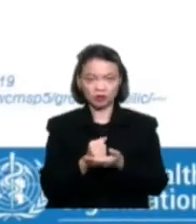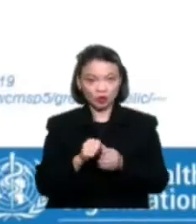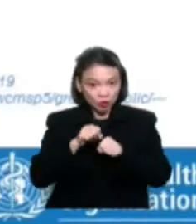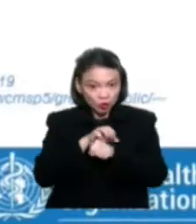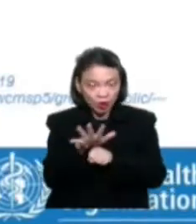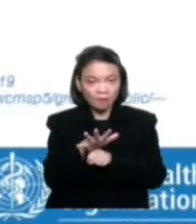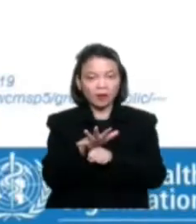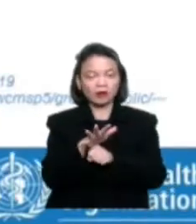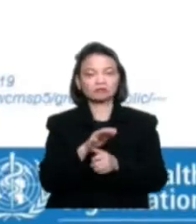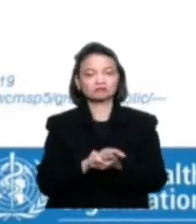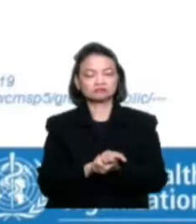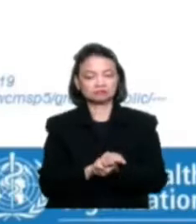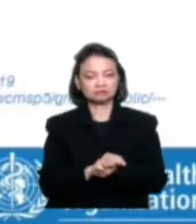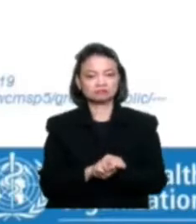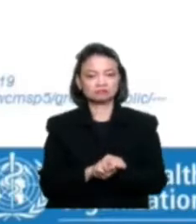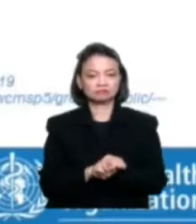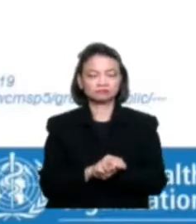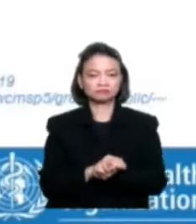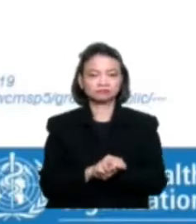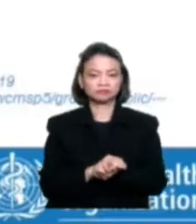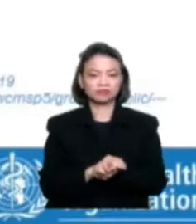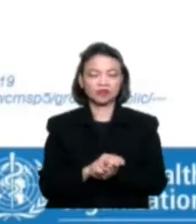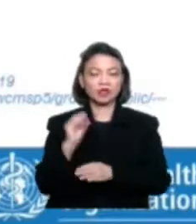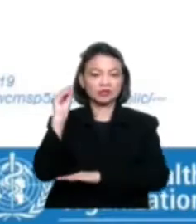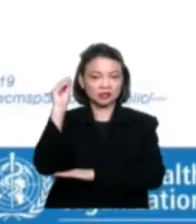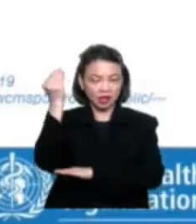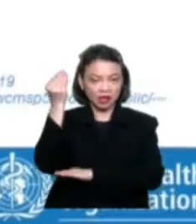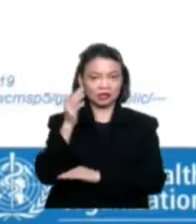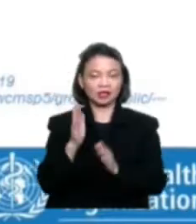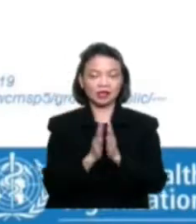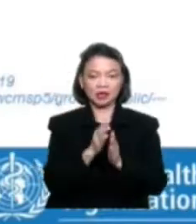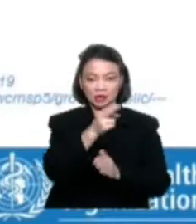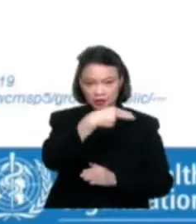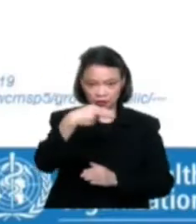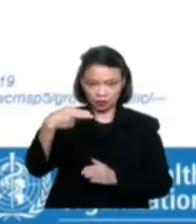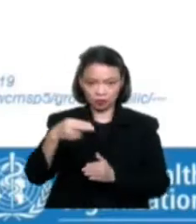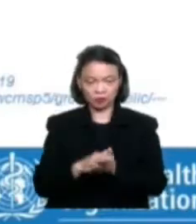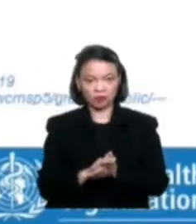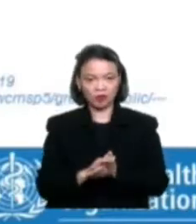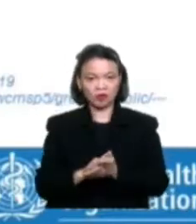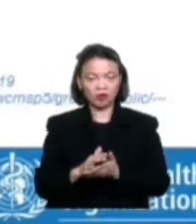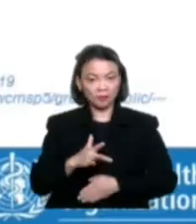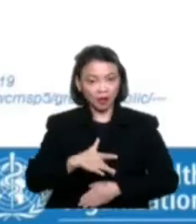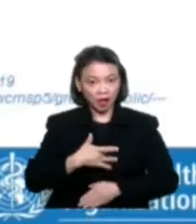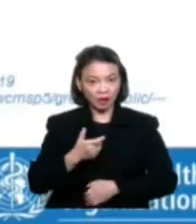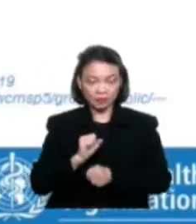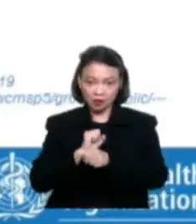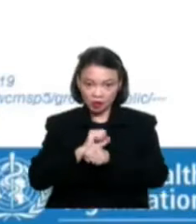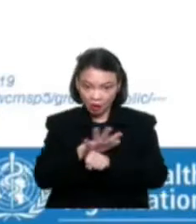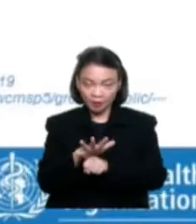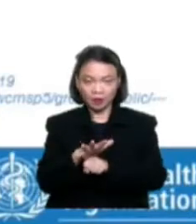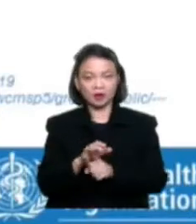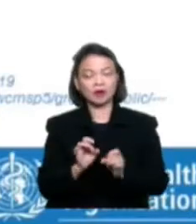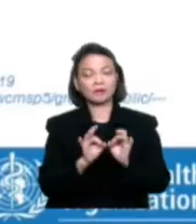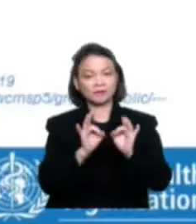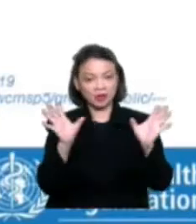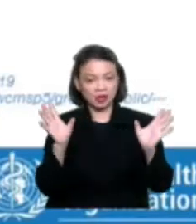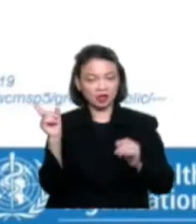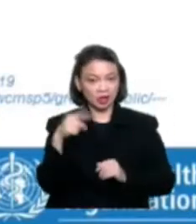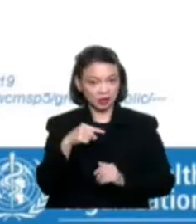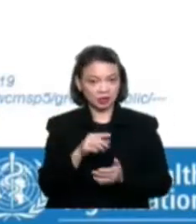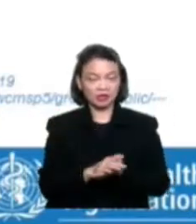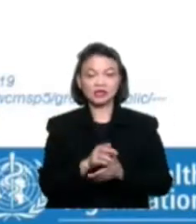in, say, Jakarta or Indonesia may be affected differently than the poorest of the poor in England, but they are, in